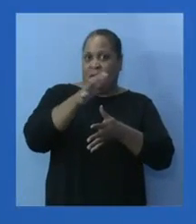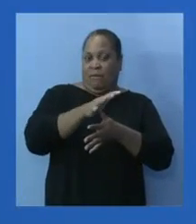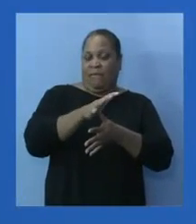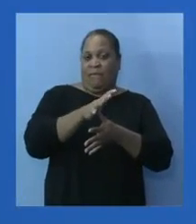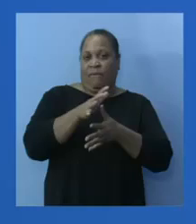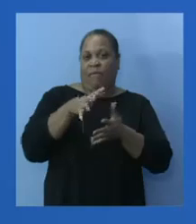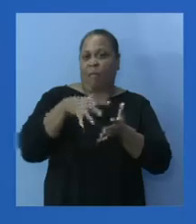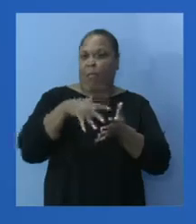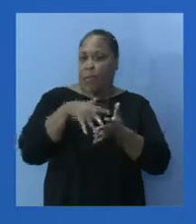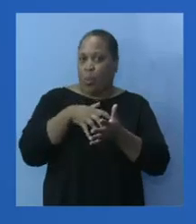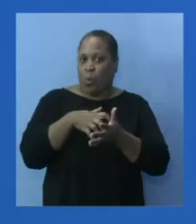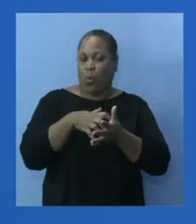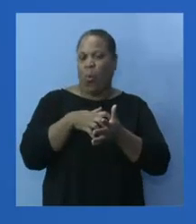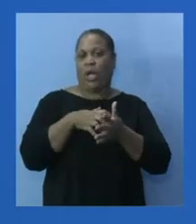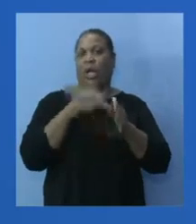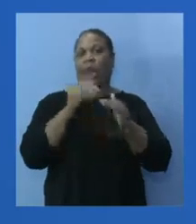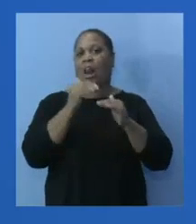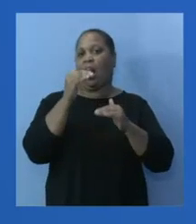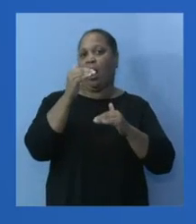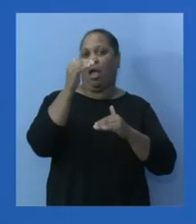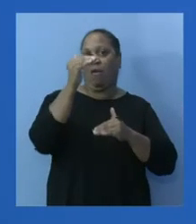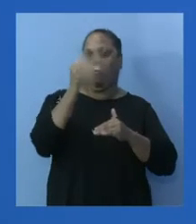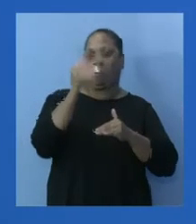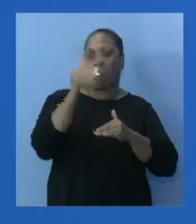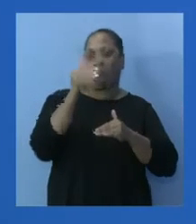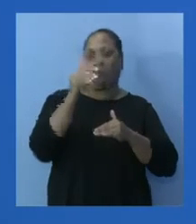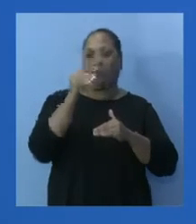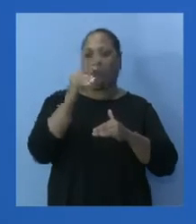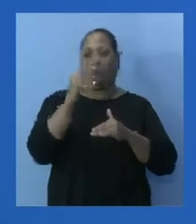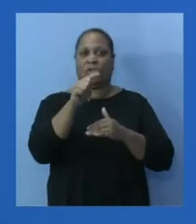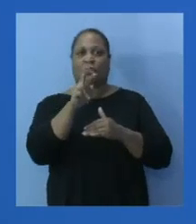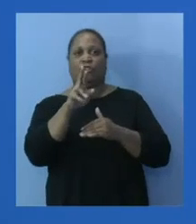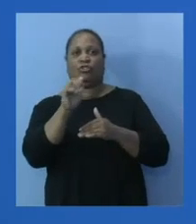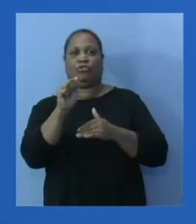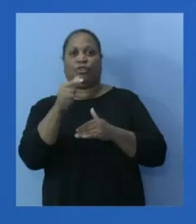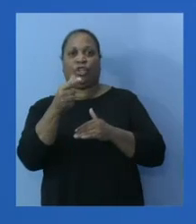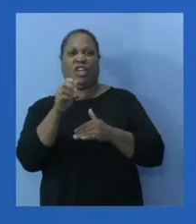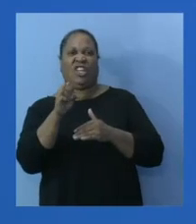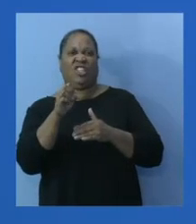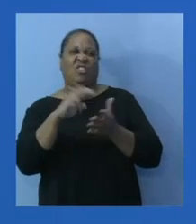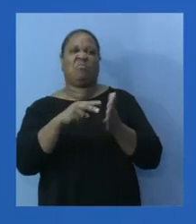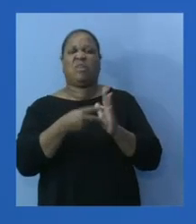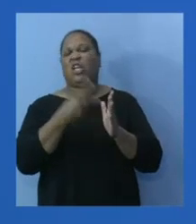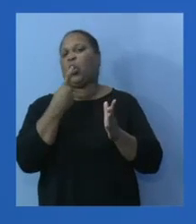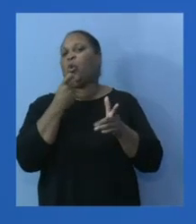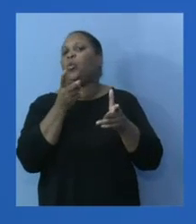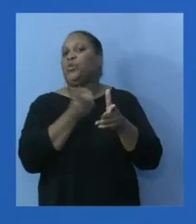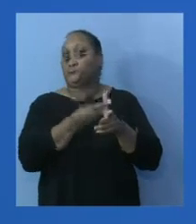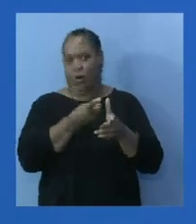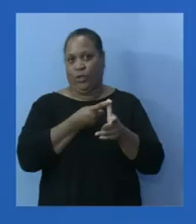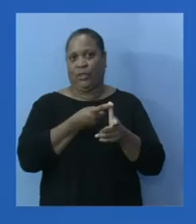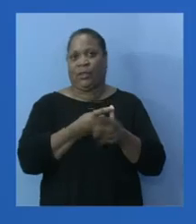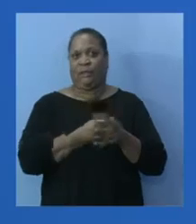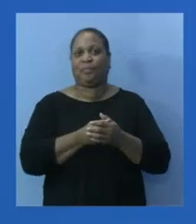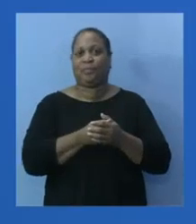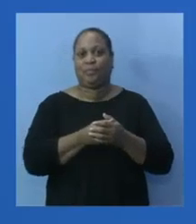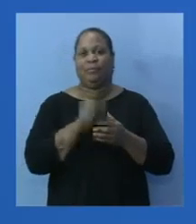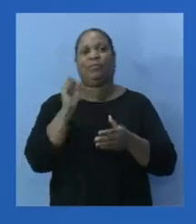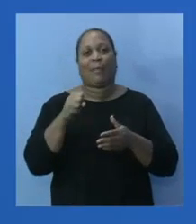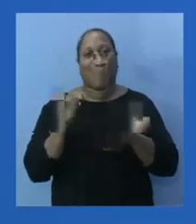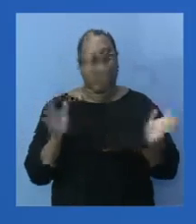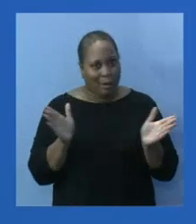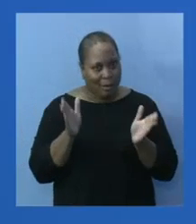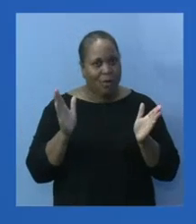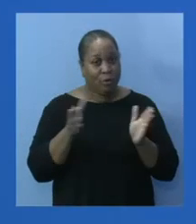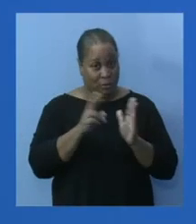vulnerability and their level of triage insofar as who gets the vaccine first. So we are encouraging everybody